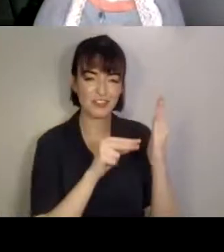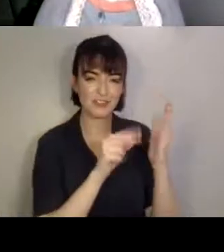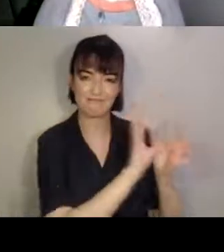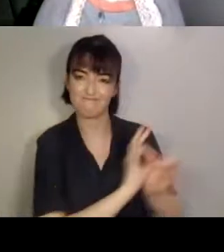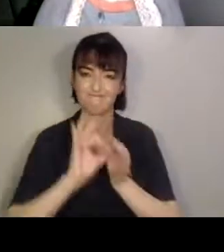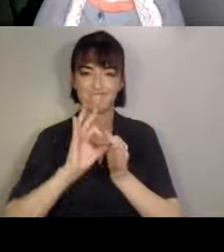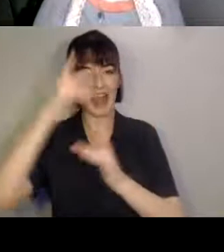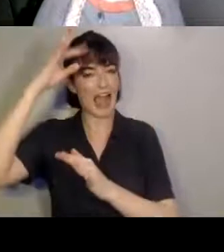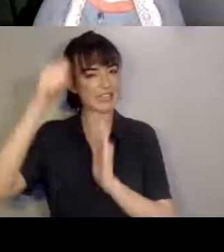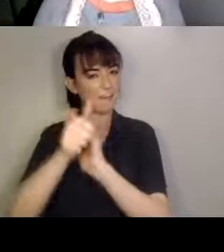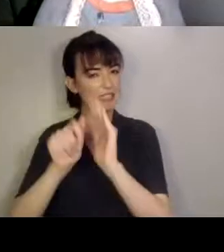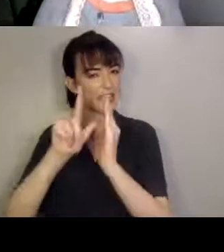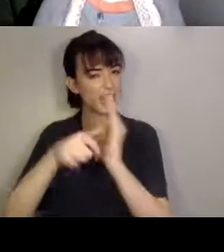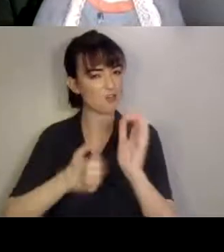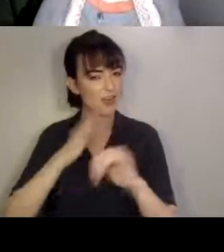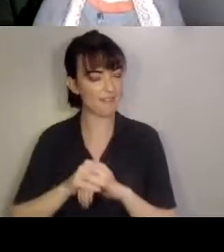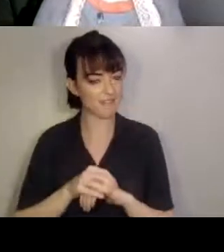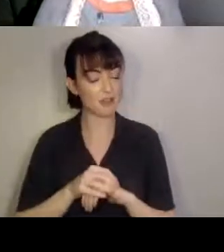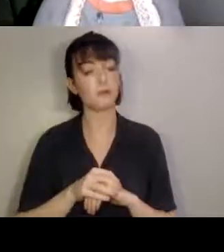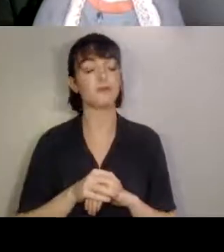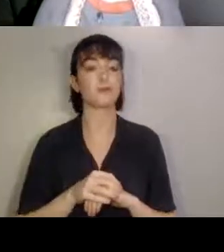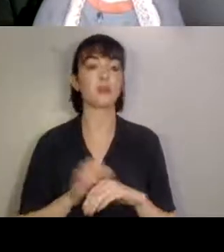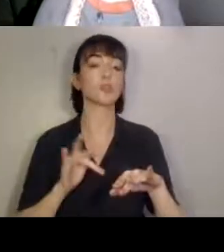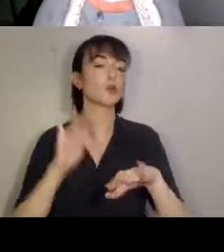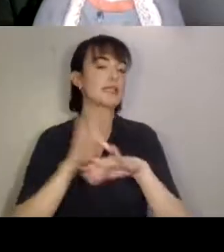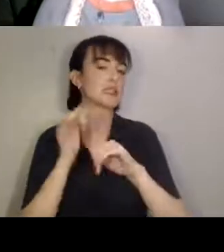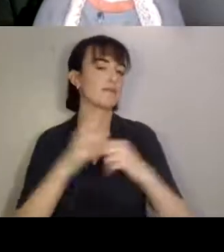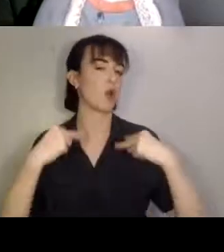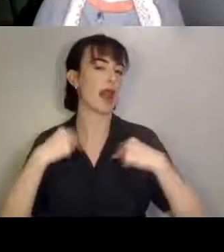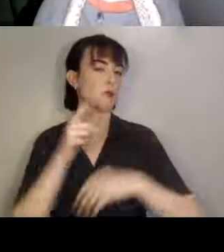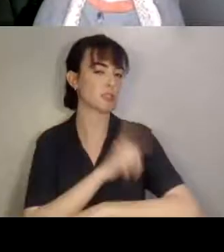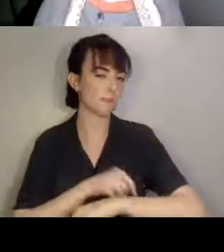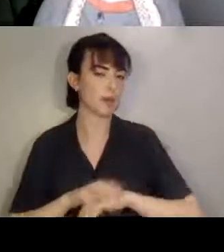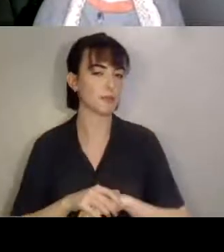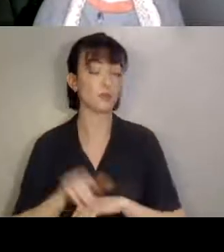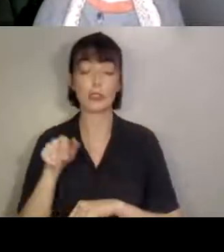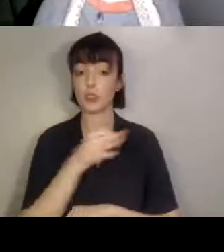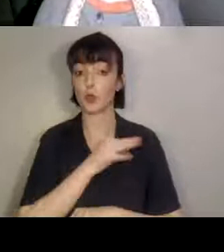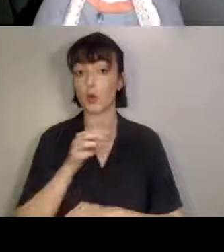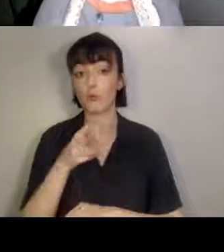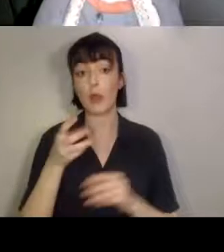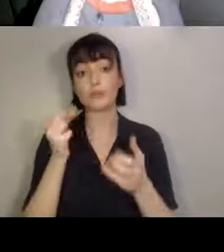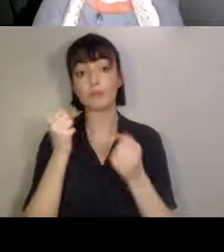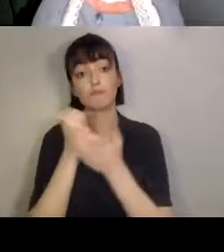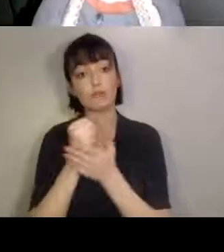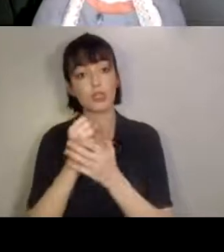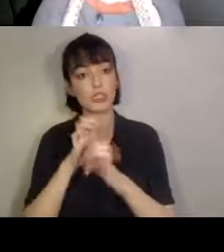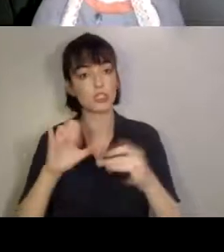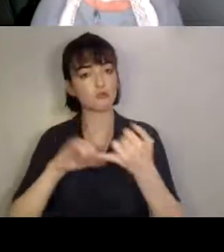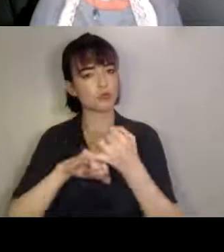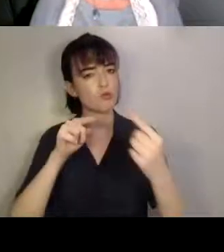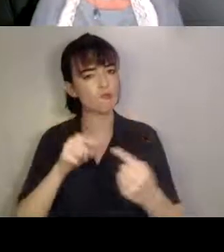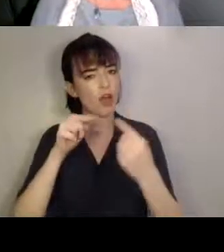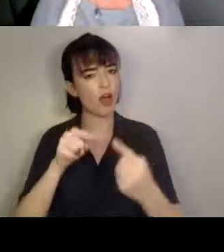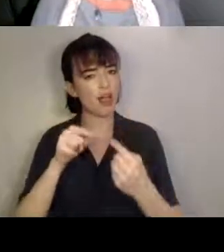very sensitive to language impairments. So it's a very good way to look at children who do have language impairments in a sign